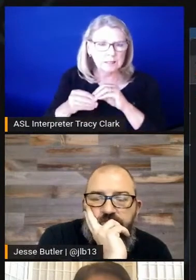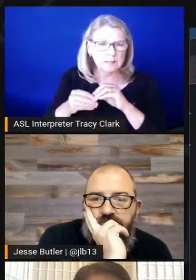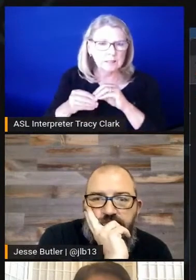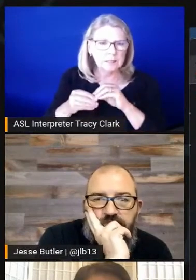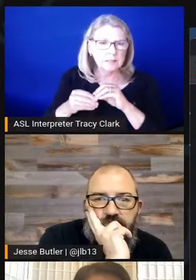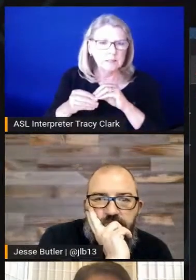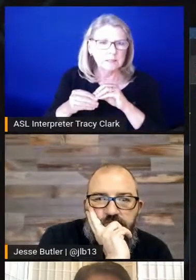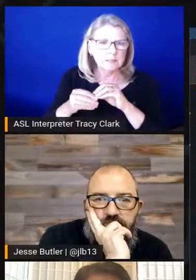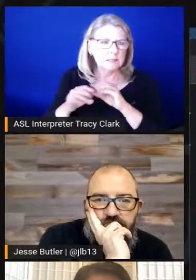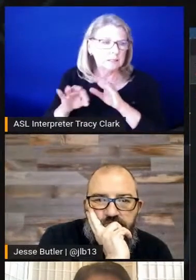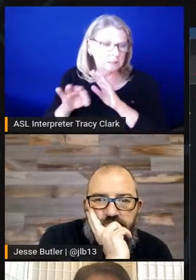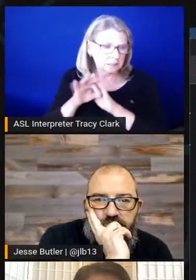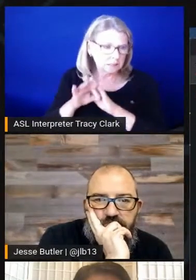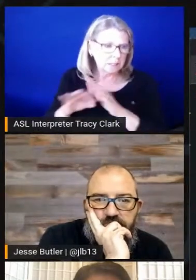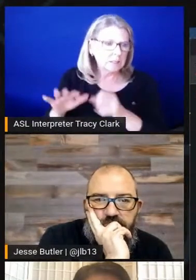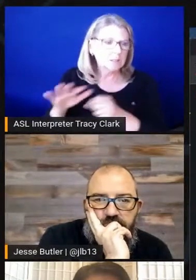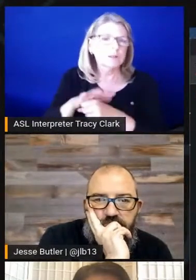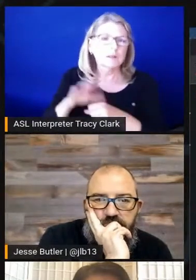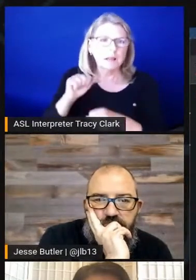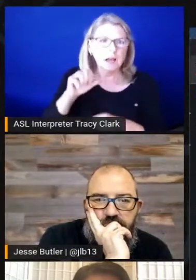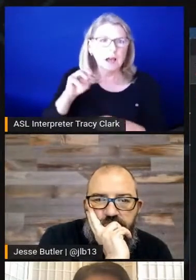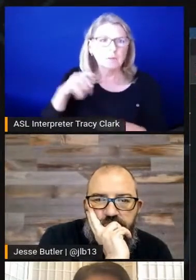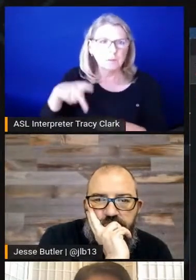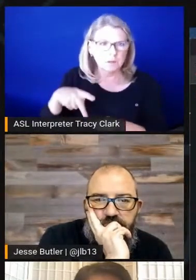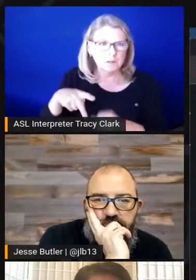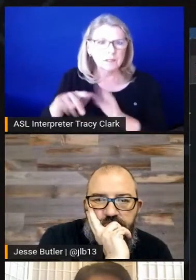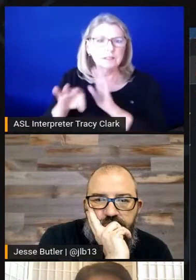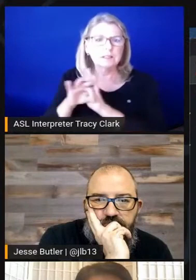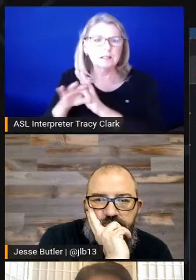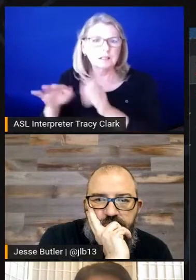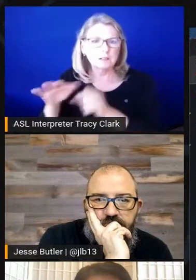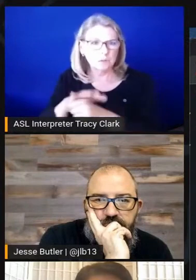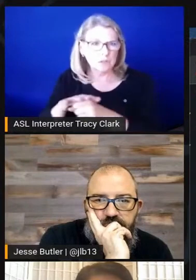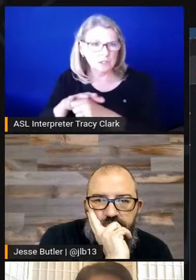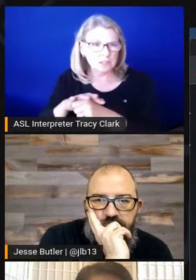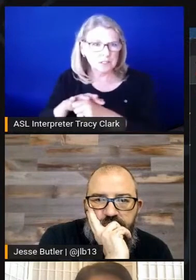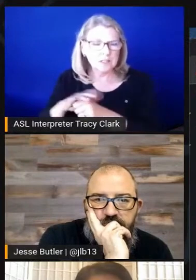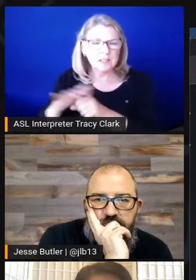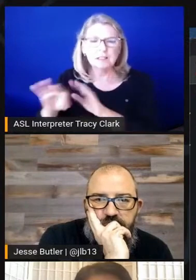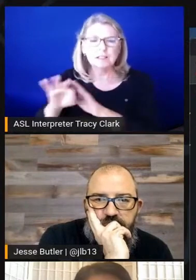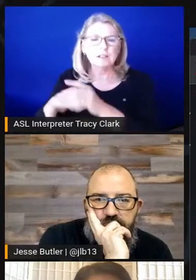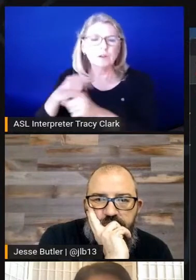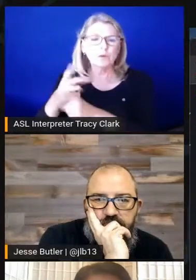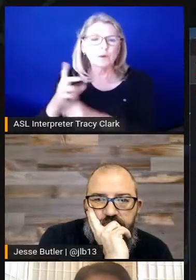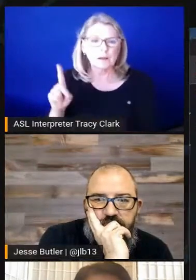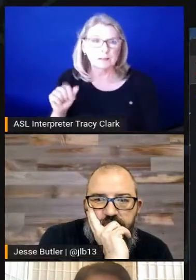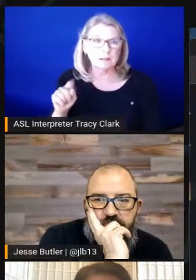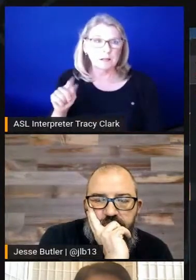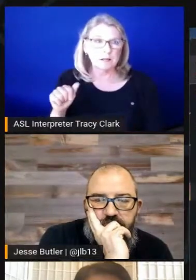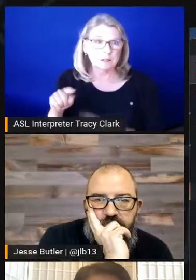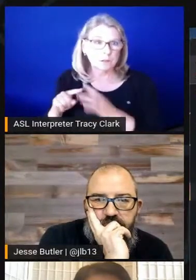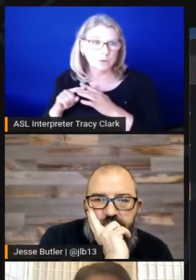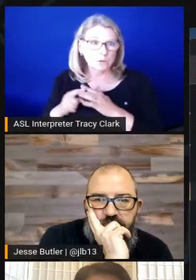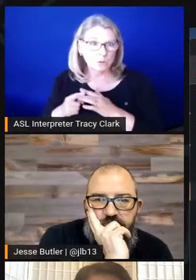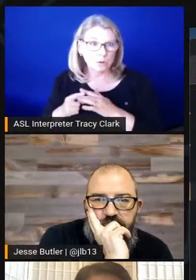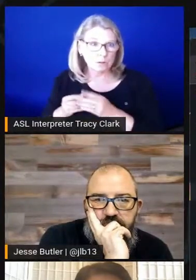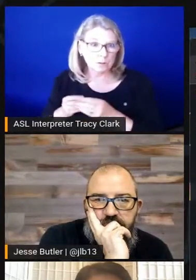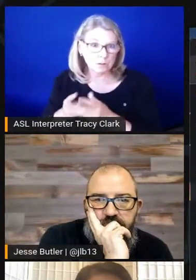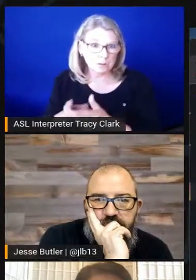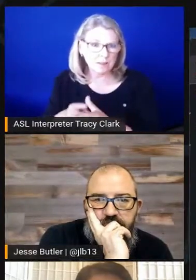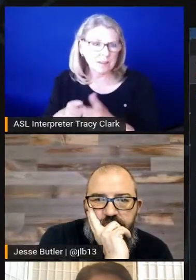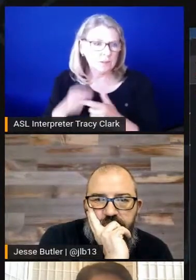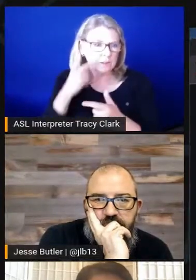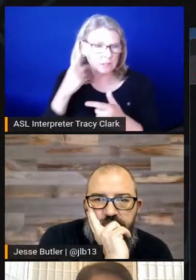Select our region, and then select the right data source. And so you can see it's been added. And then we can go over to